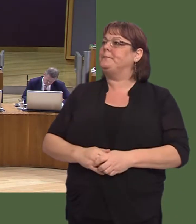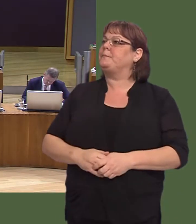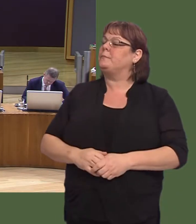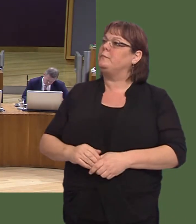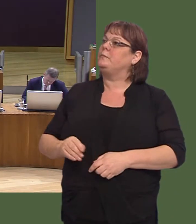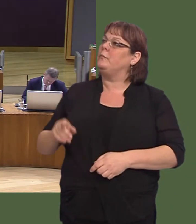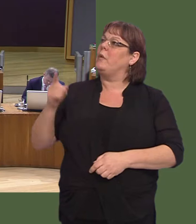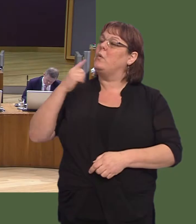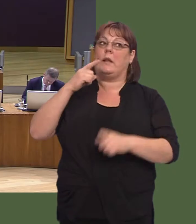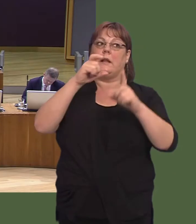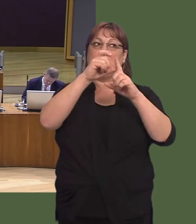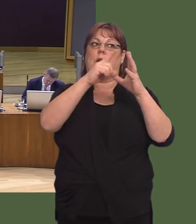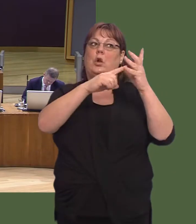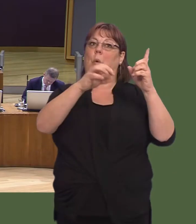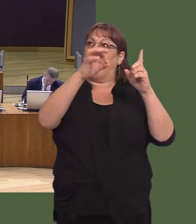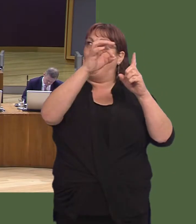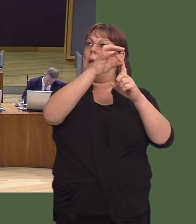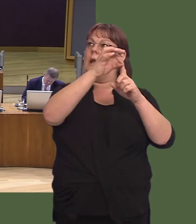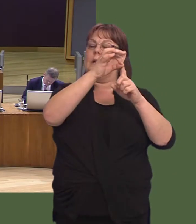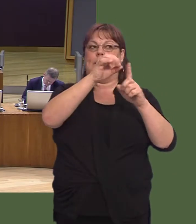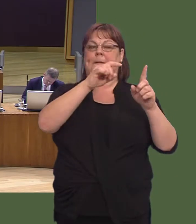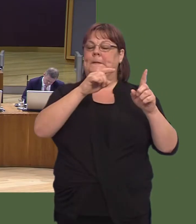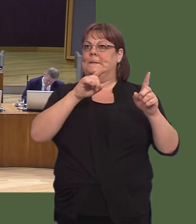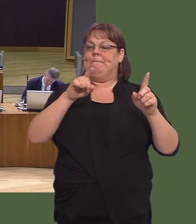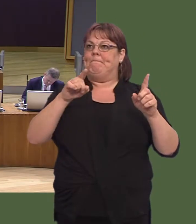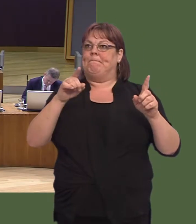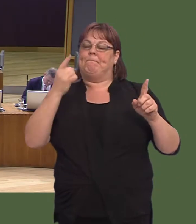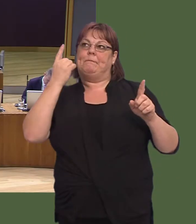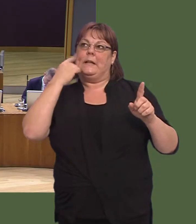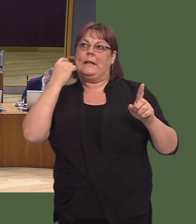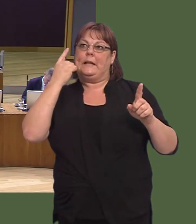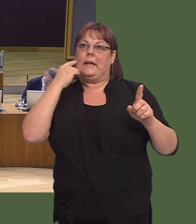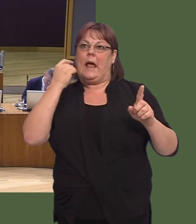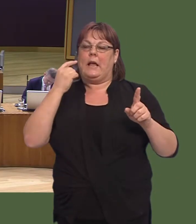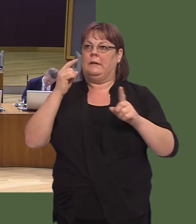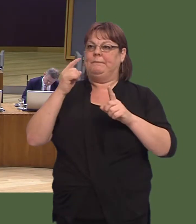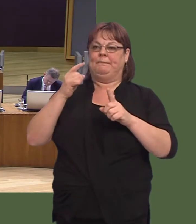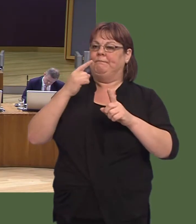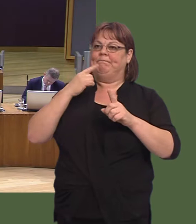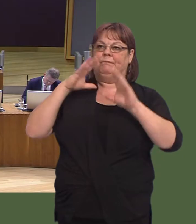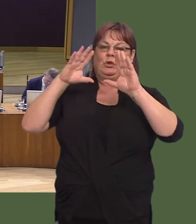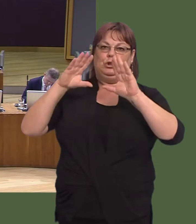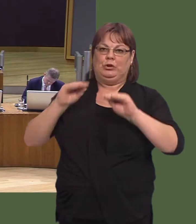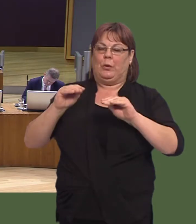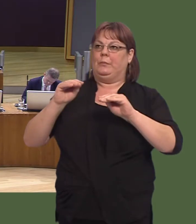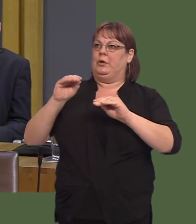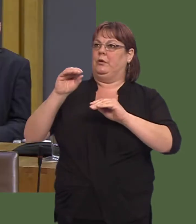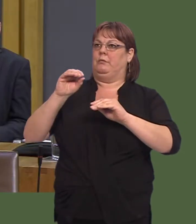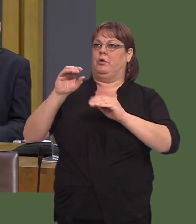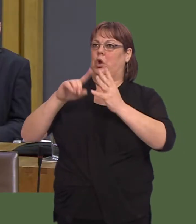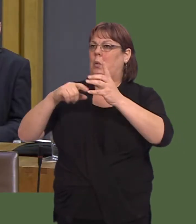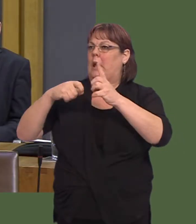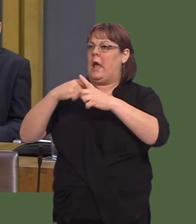the Democratic Unionist Party torpedoed the UK's attempt to move on to the next stage in the Brexit talks, and